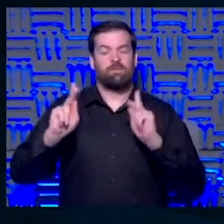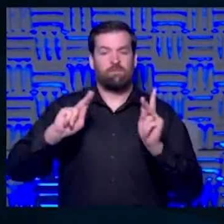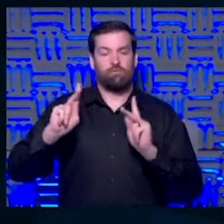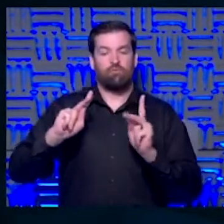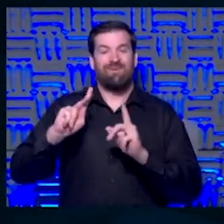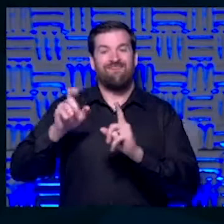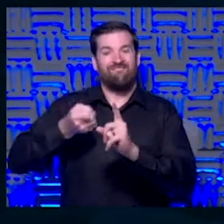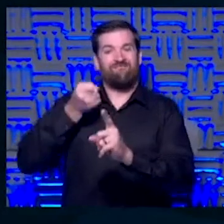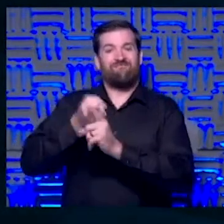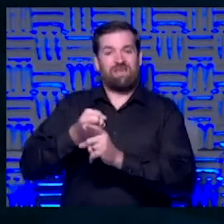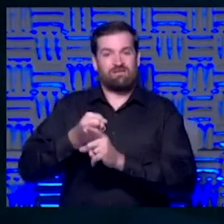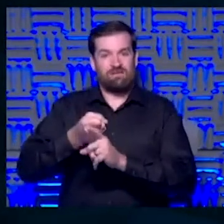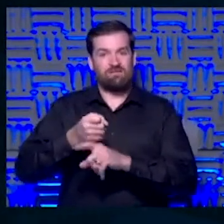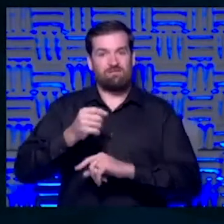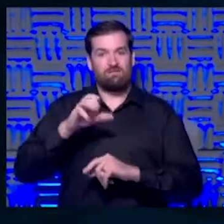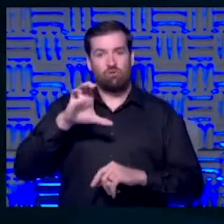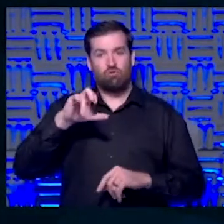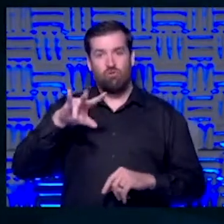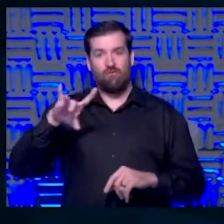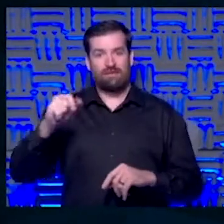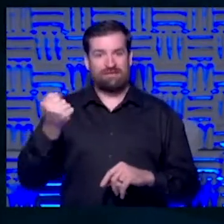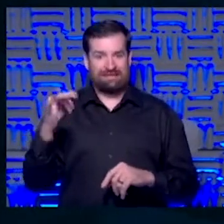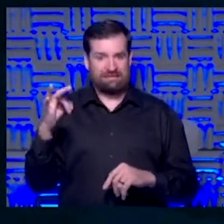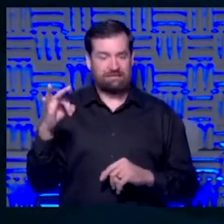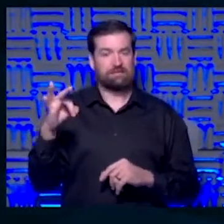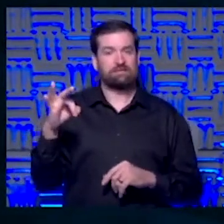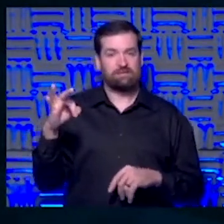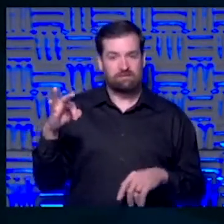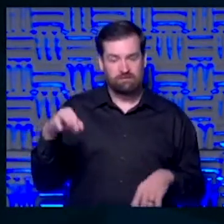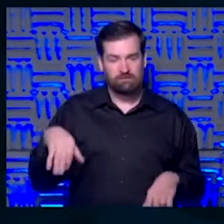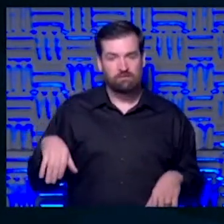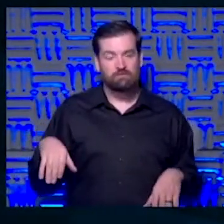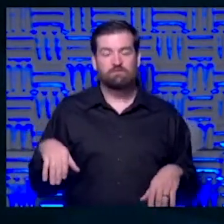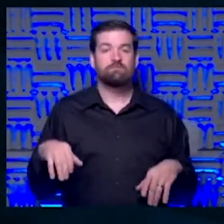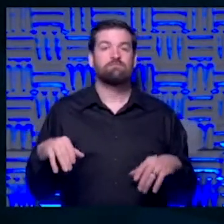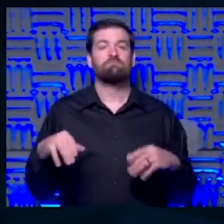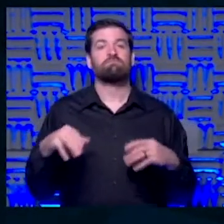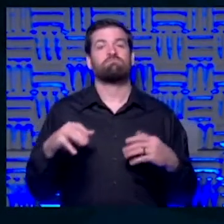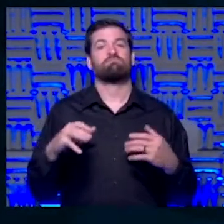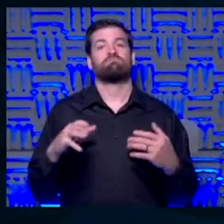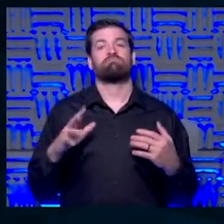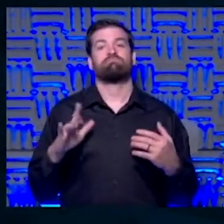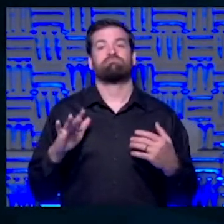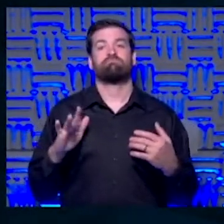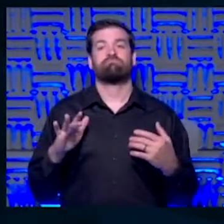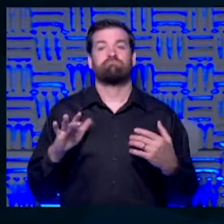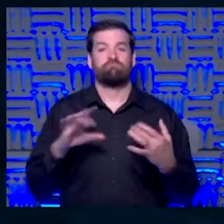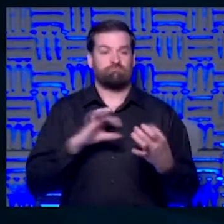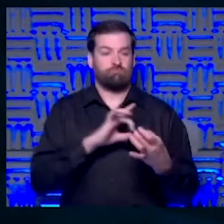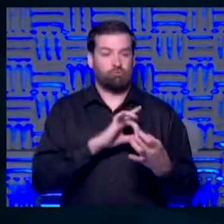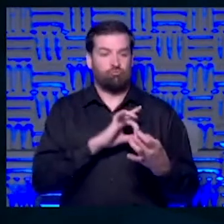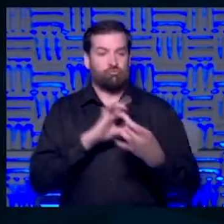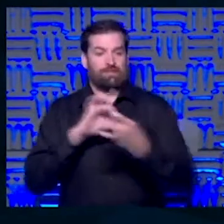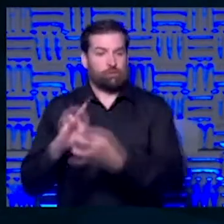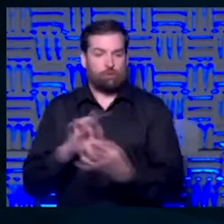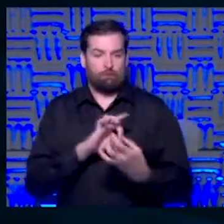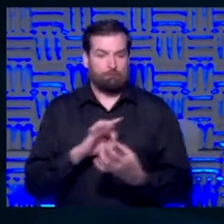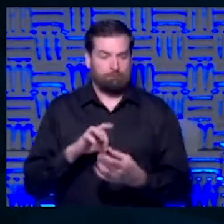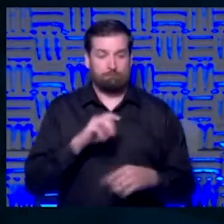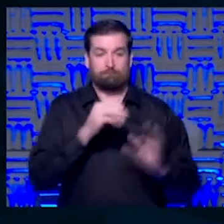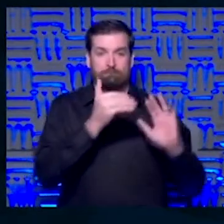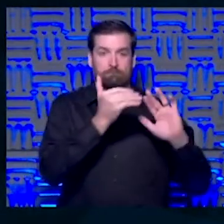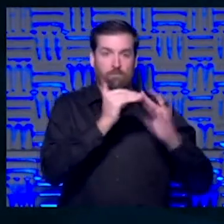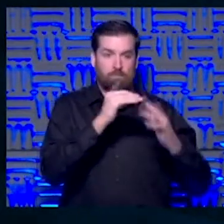affected by COVID-19 as well. There's sort of a direct correlation when you look at the